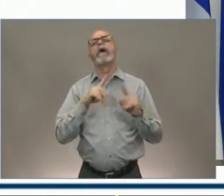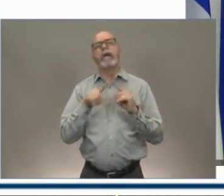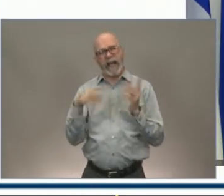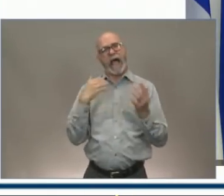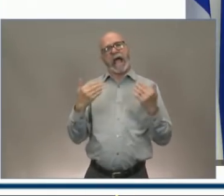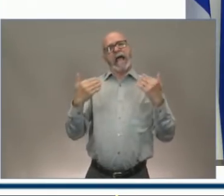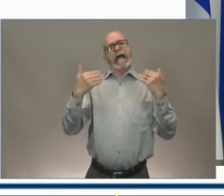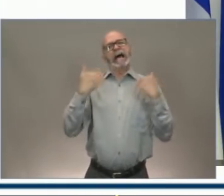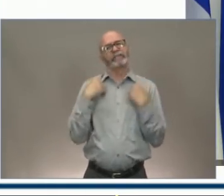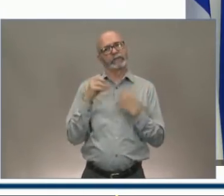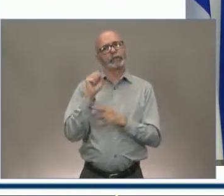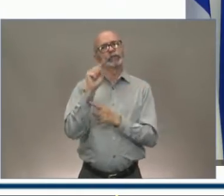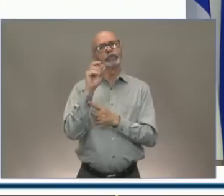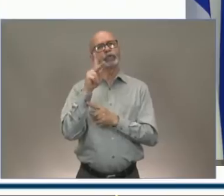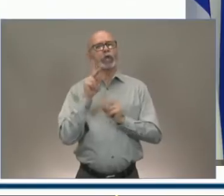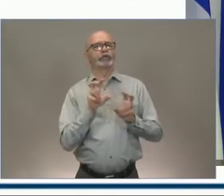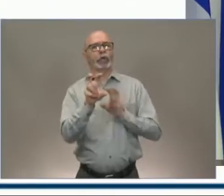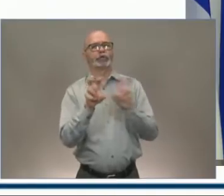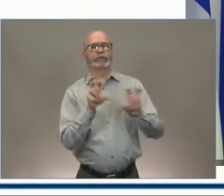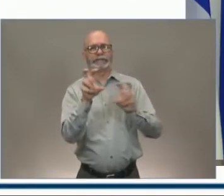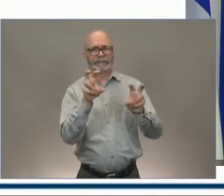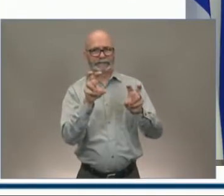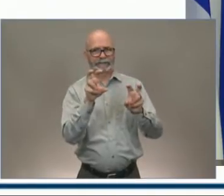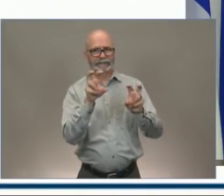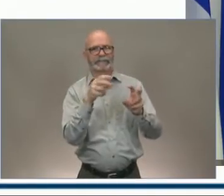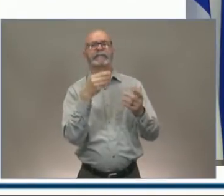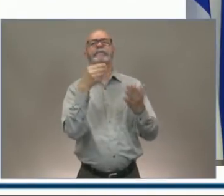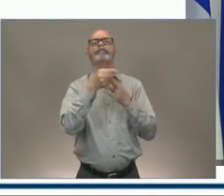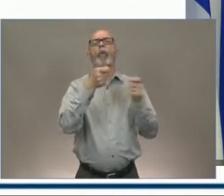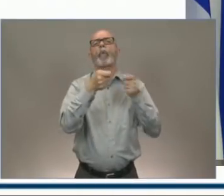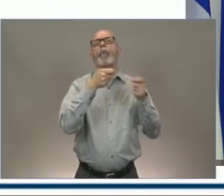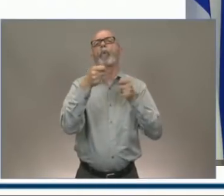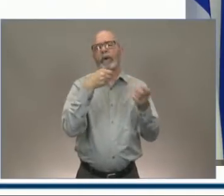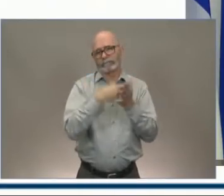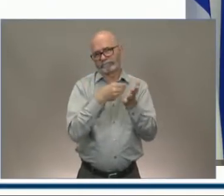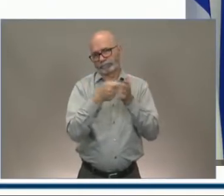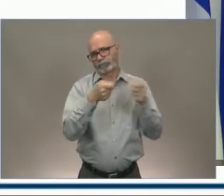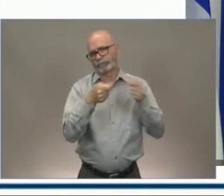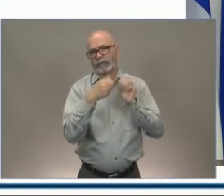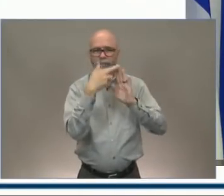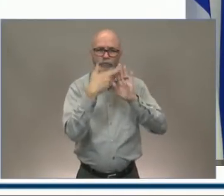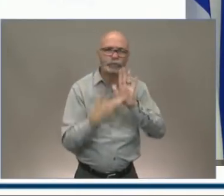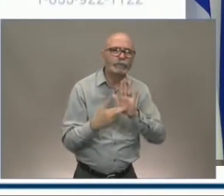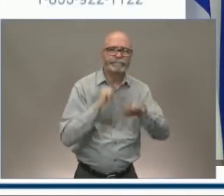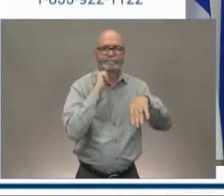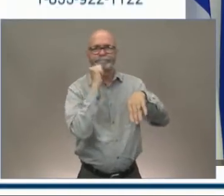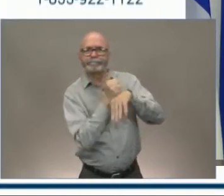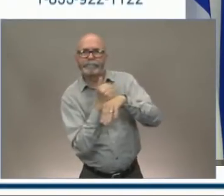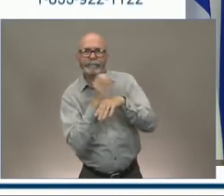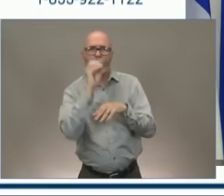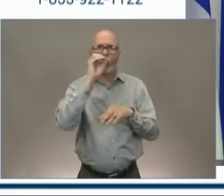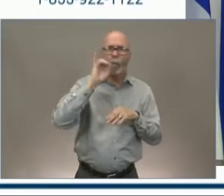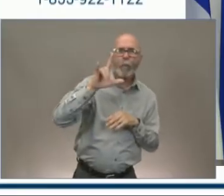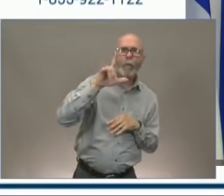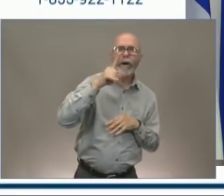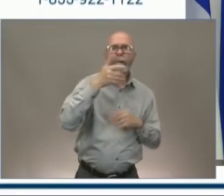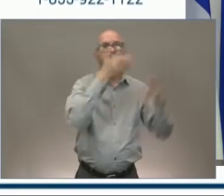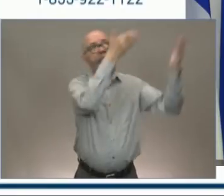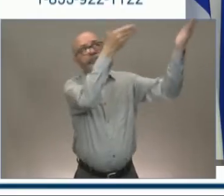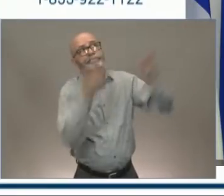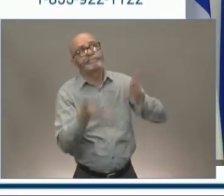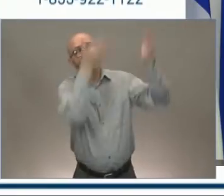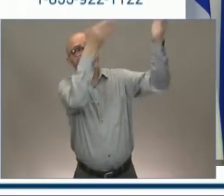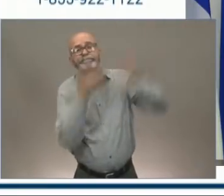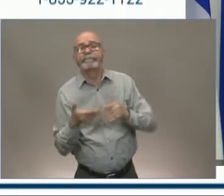information that regulates the price of crude oil when it comes into our country, depending on where it's coming from, and then